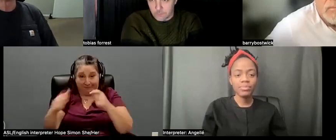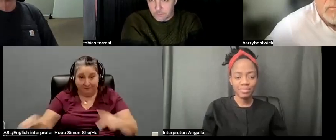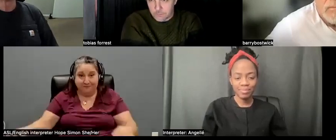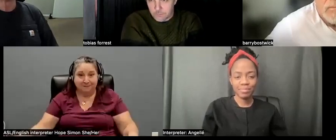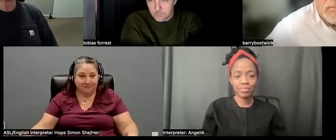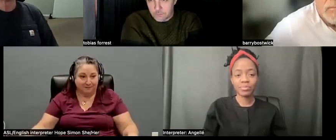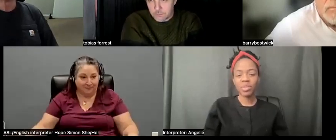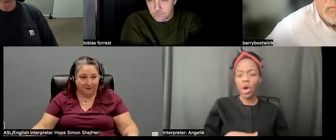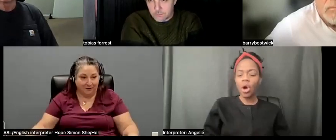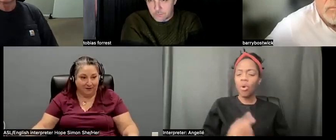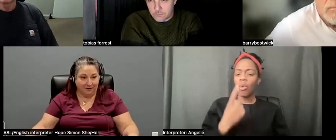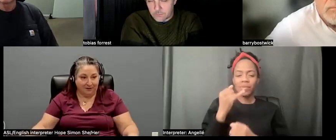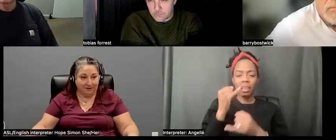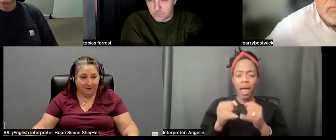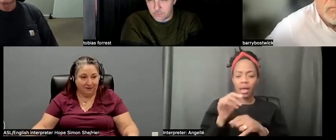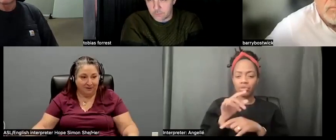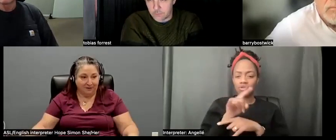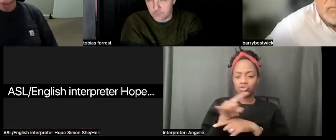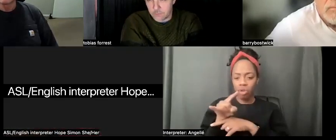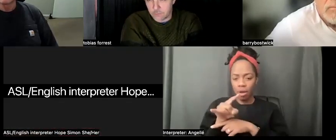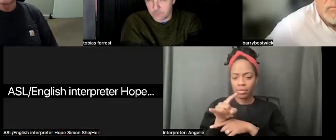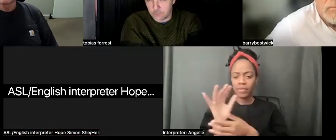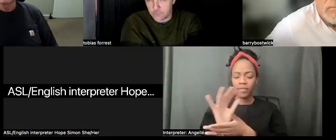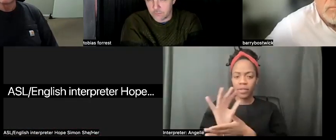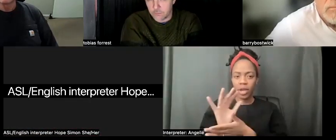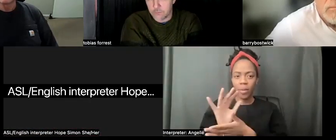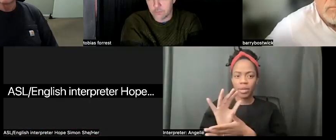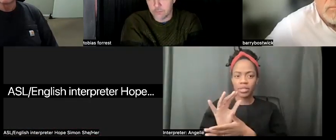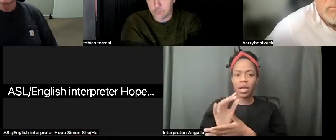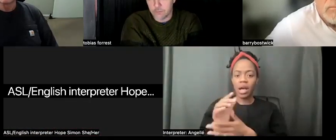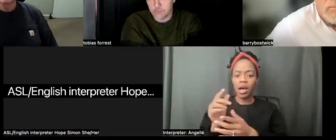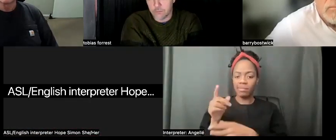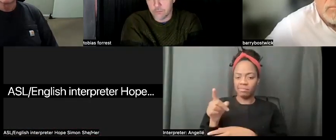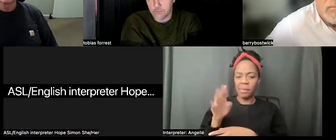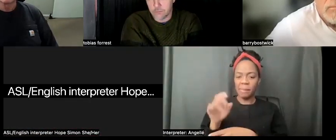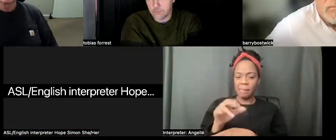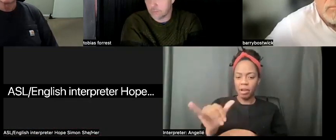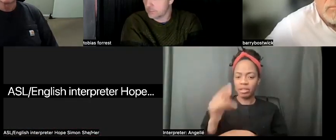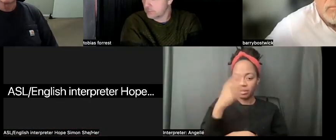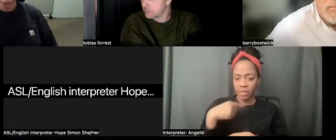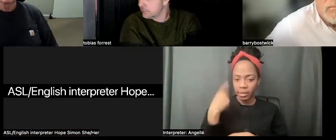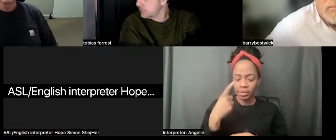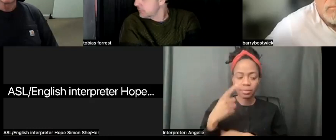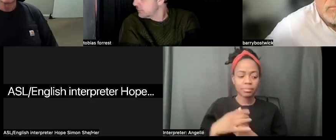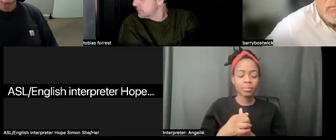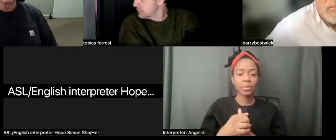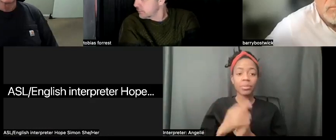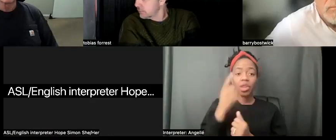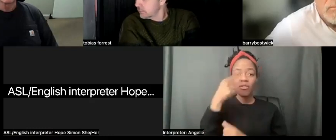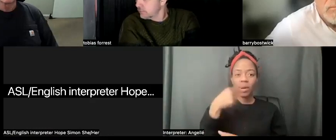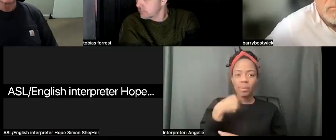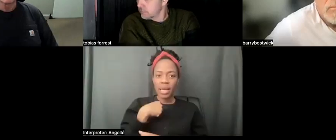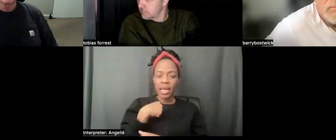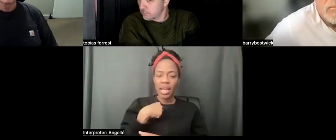last shots of the film is, is off of Barry's face. And for me, it gives Patrick